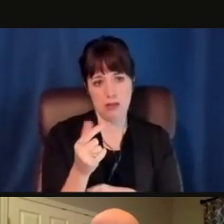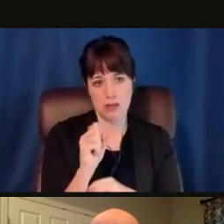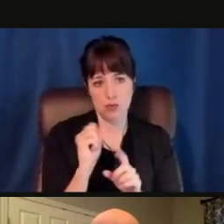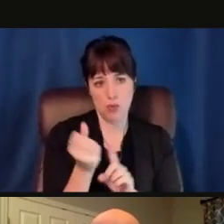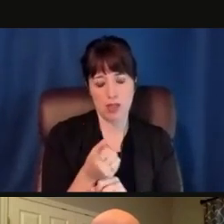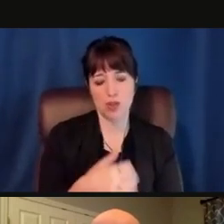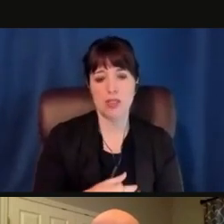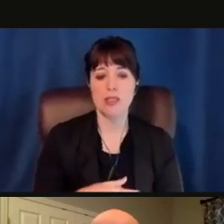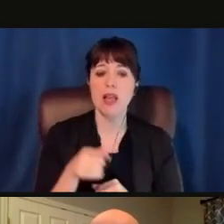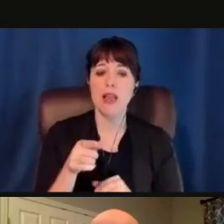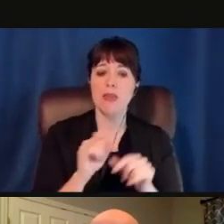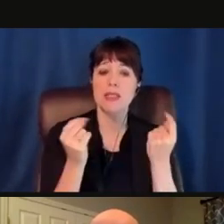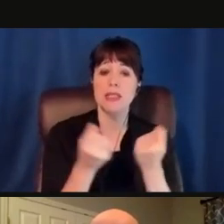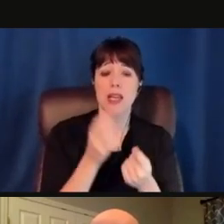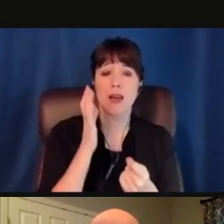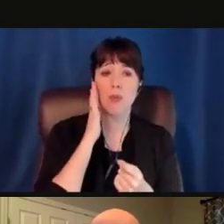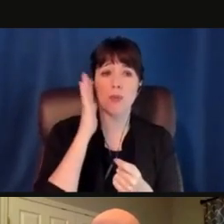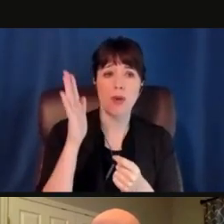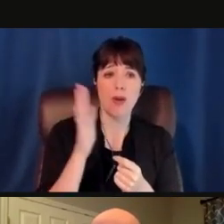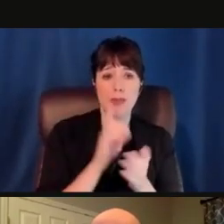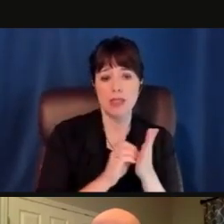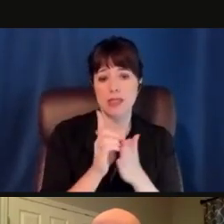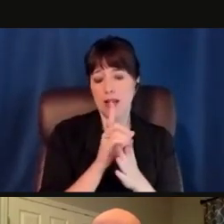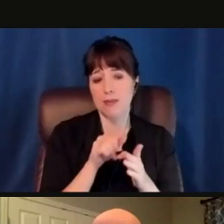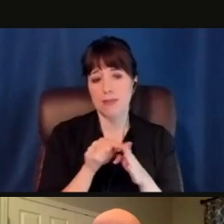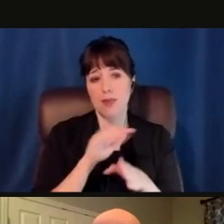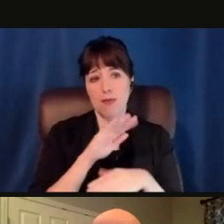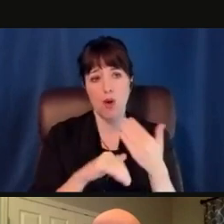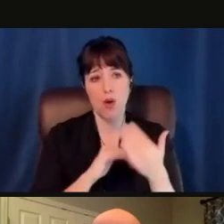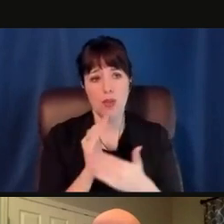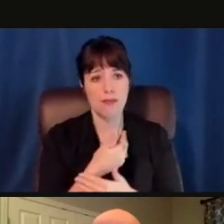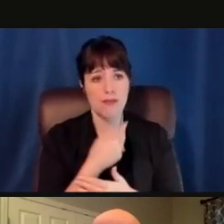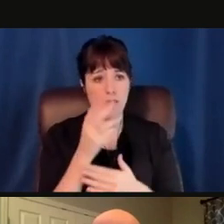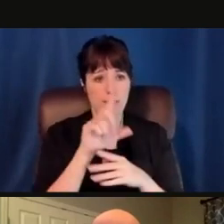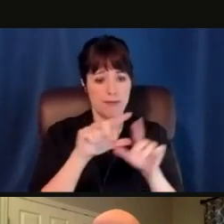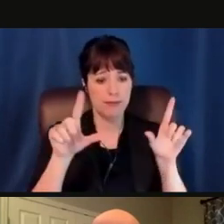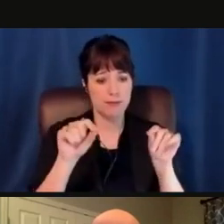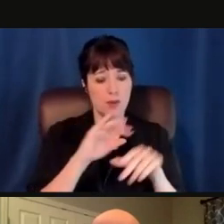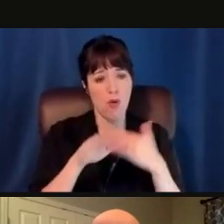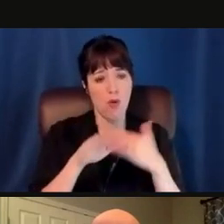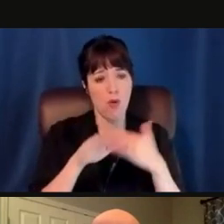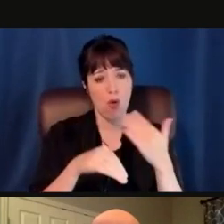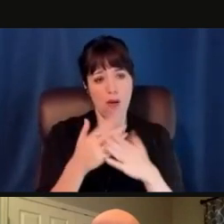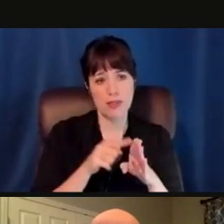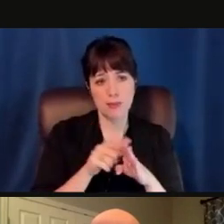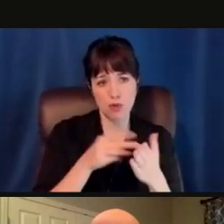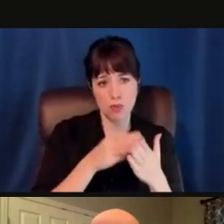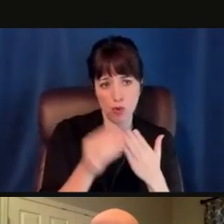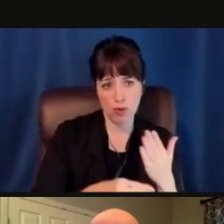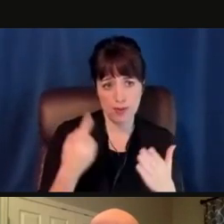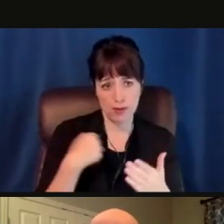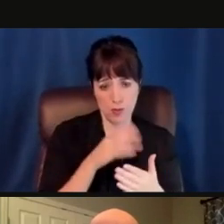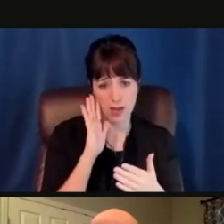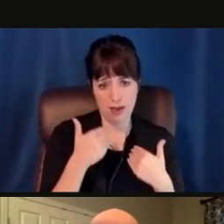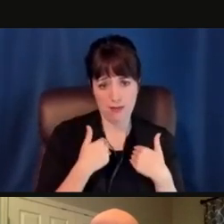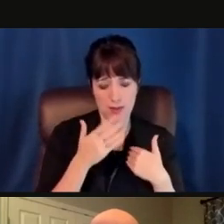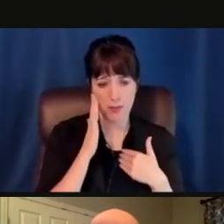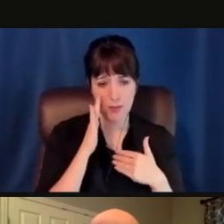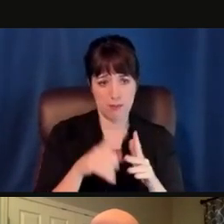especially for all of our project-based vouchers, all of our special programs that we have coming online.